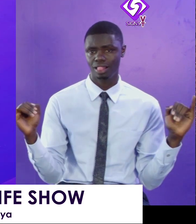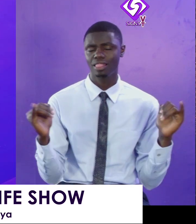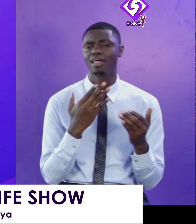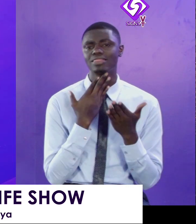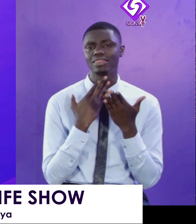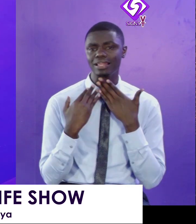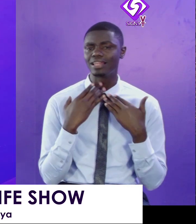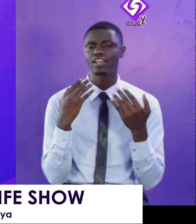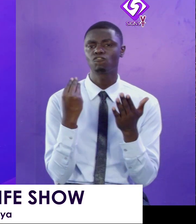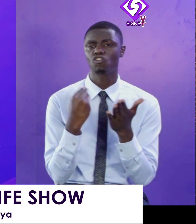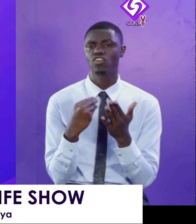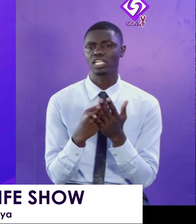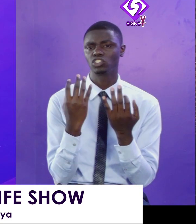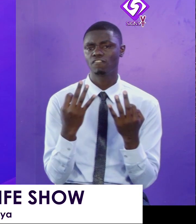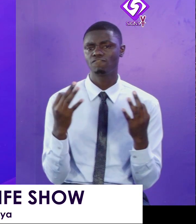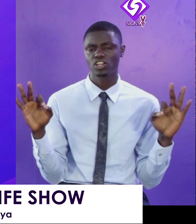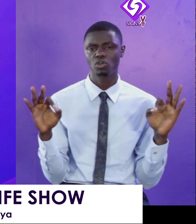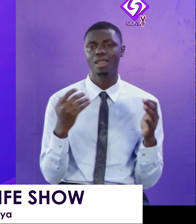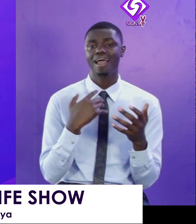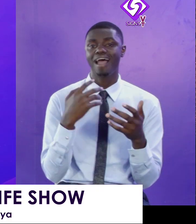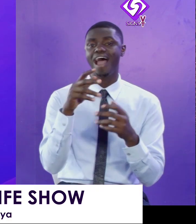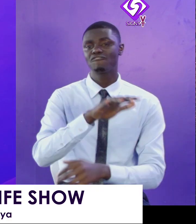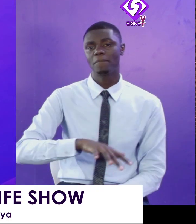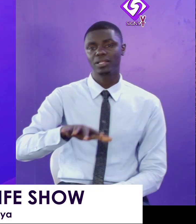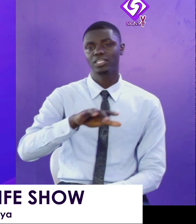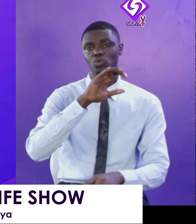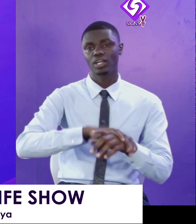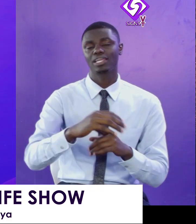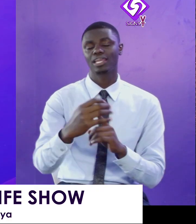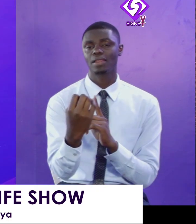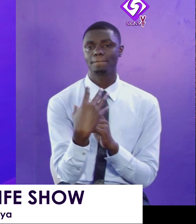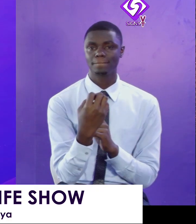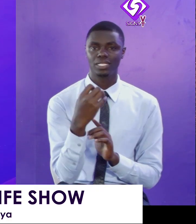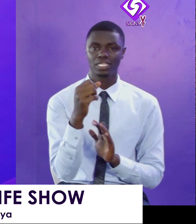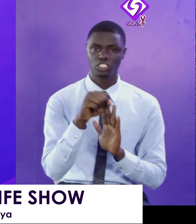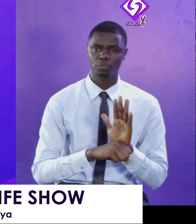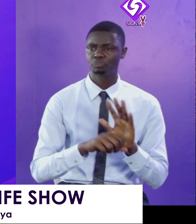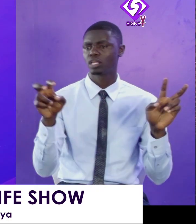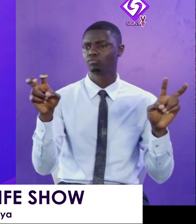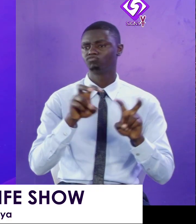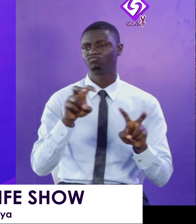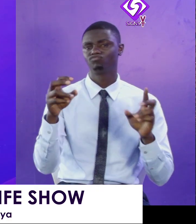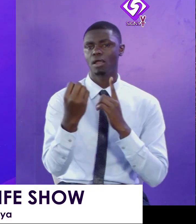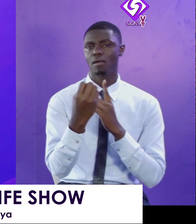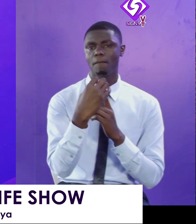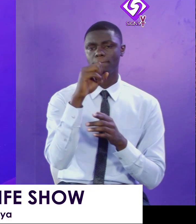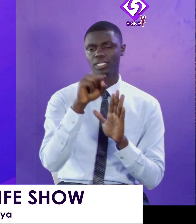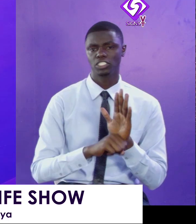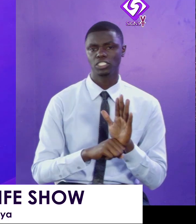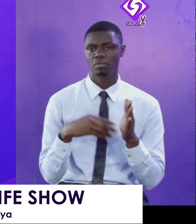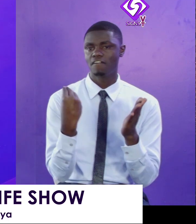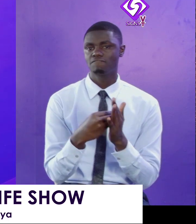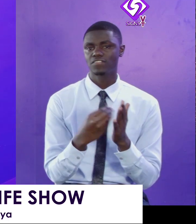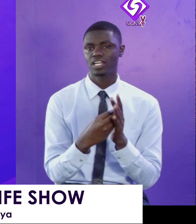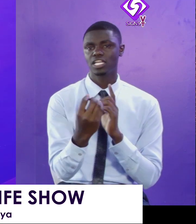for independence, there are places where you can get mentorship. Yeah. Seek for mentorship, financial mentorship.